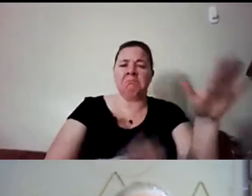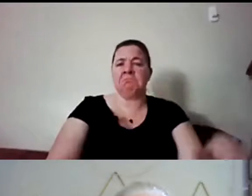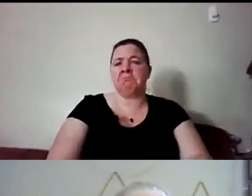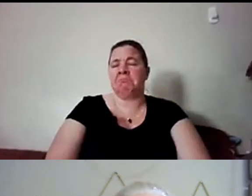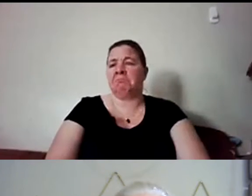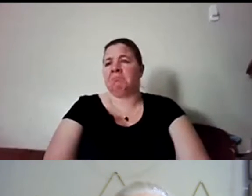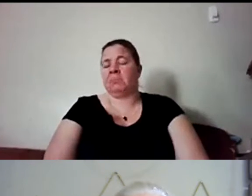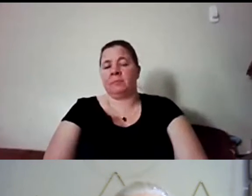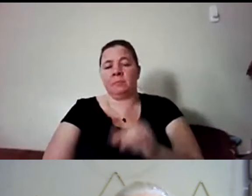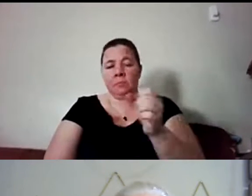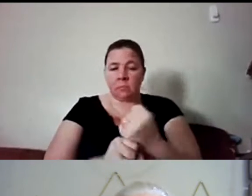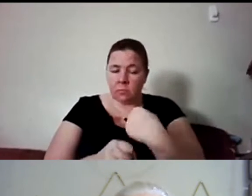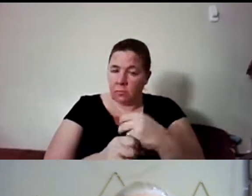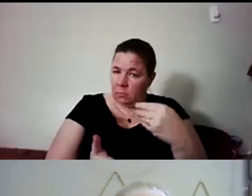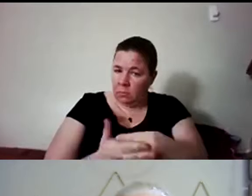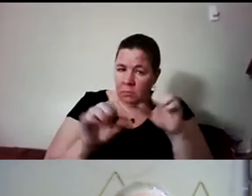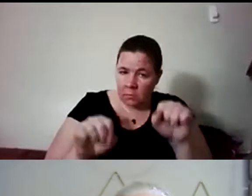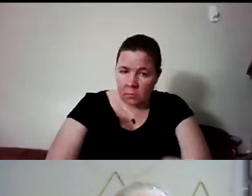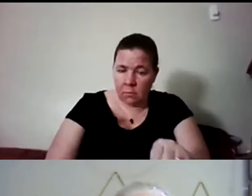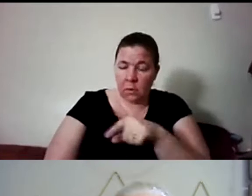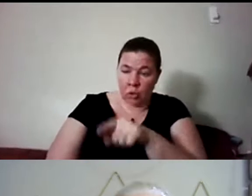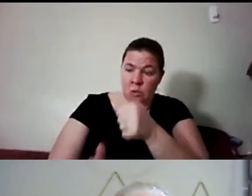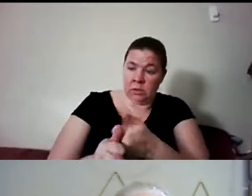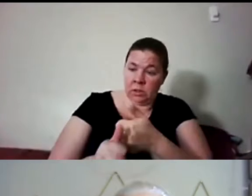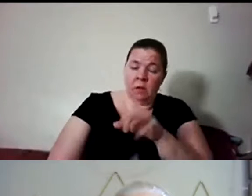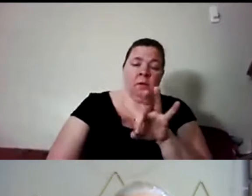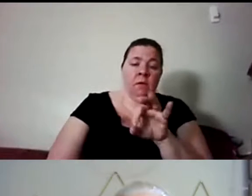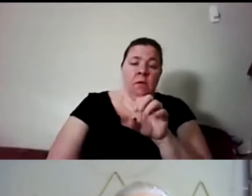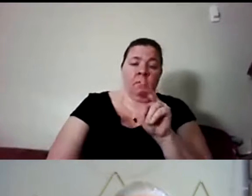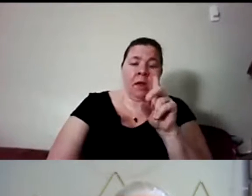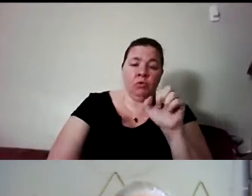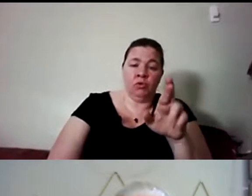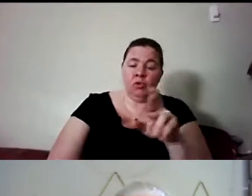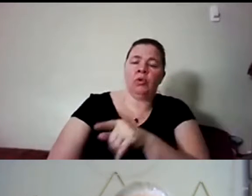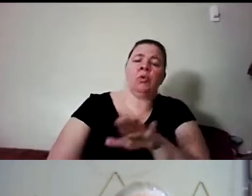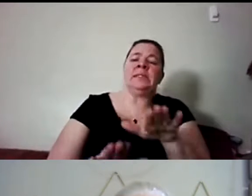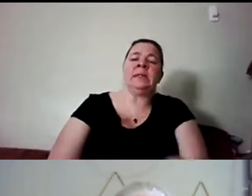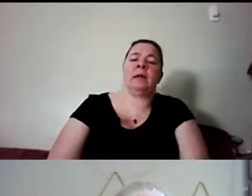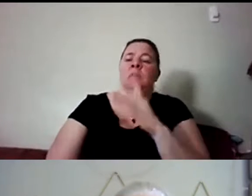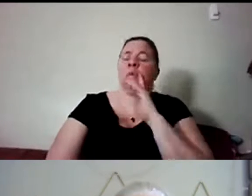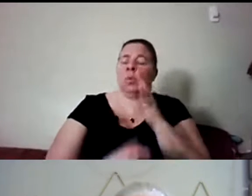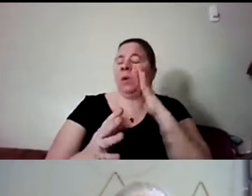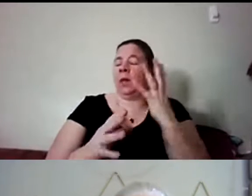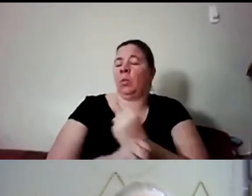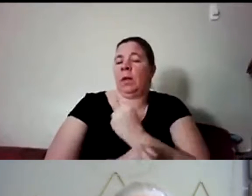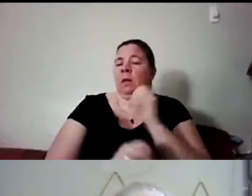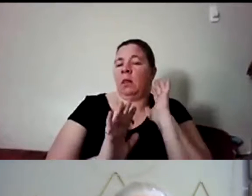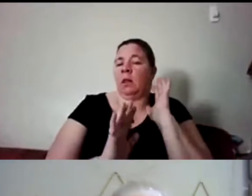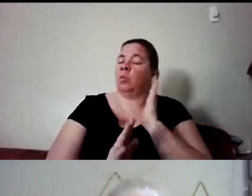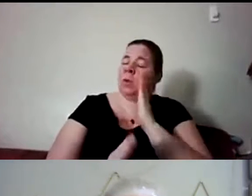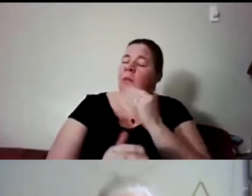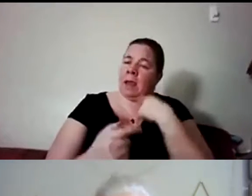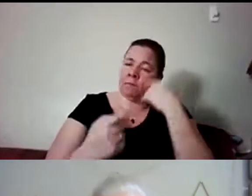such that you can make money. As long as you're a founder, you are settled. You're going to win. That's it. You're going to be